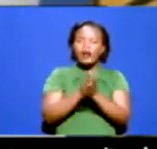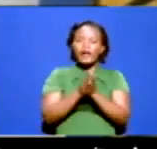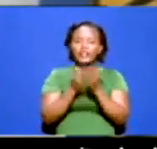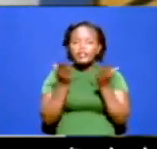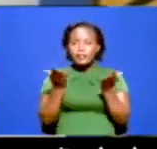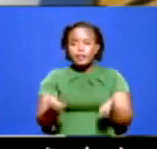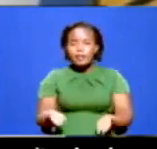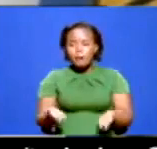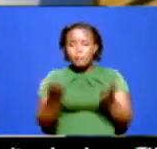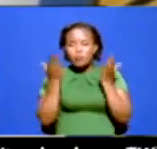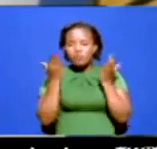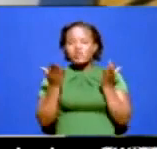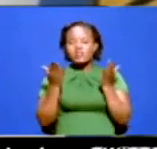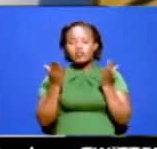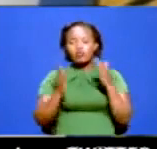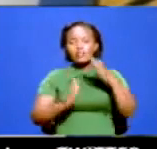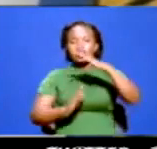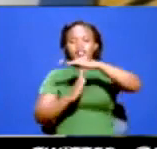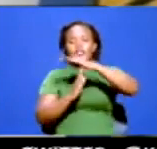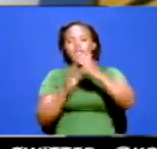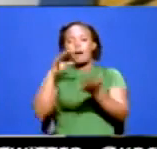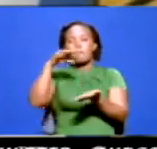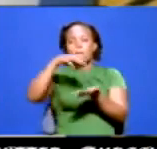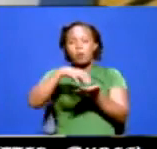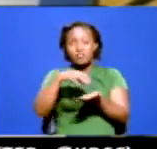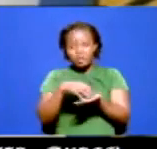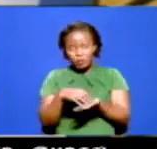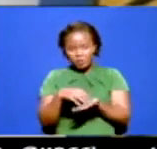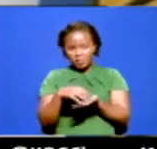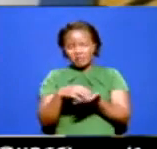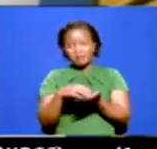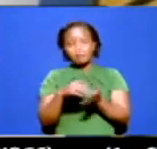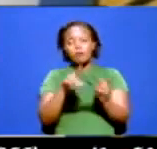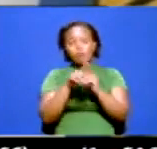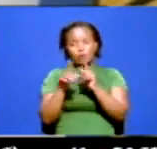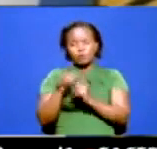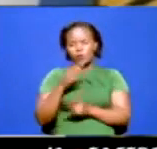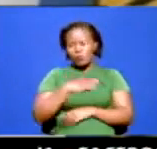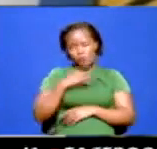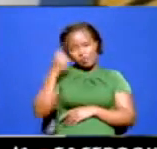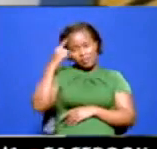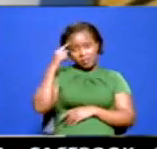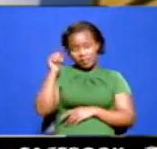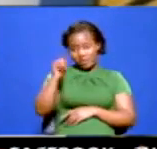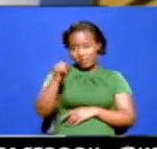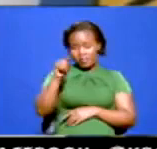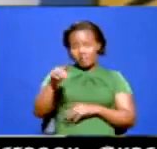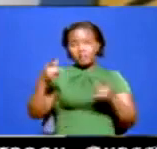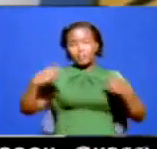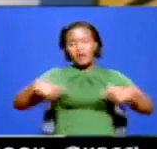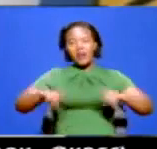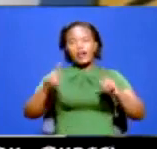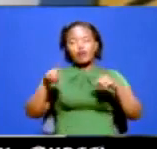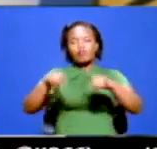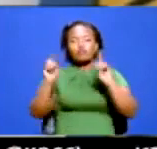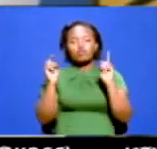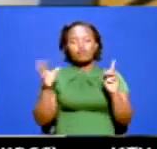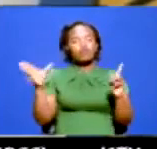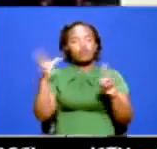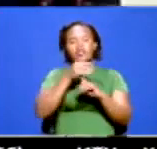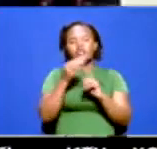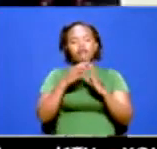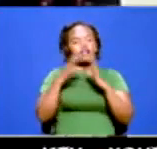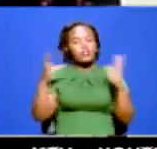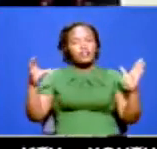Into the senior positions that I think will allow them to get into the higher positions as well. Yeah. And I'm also